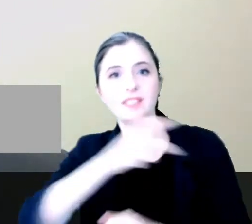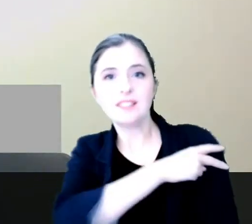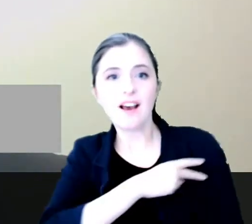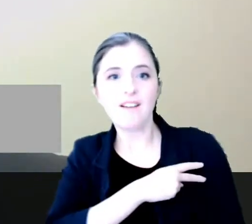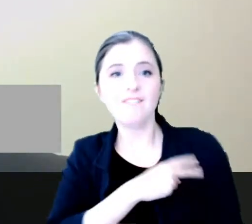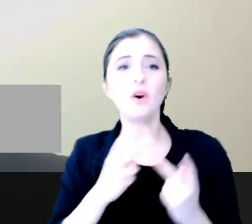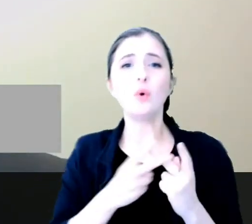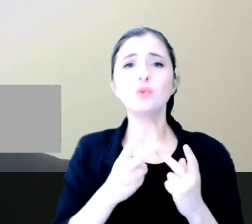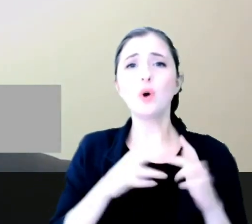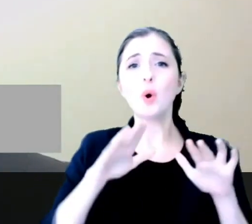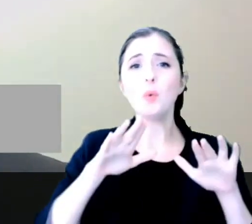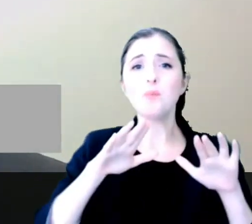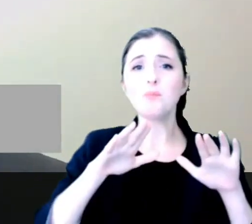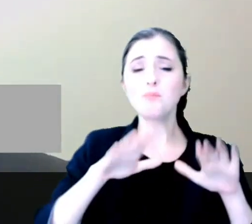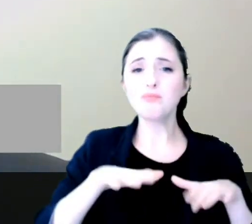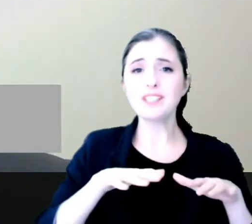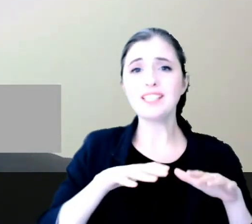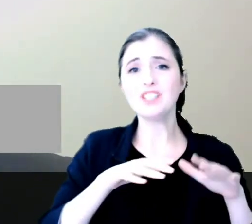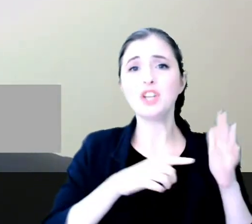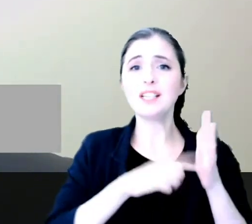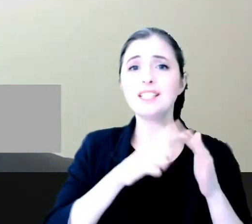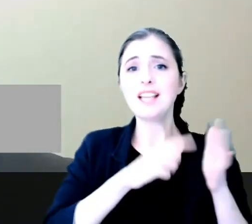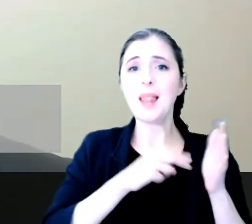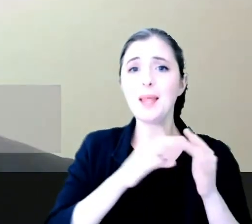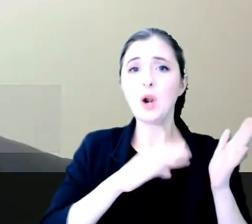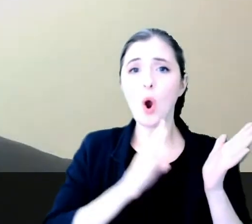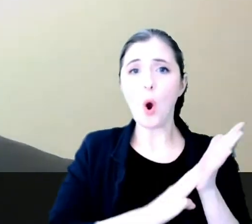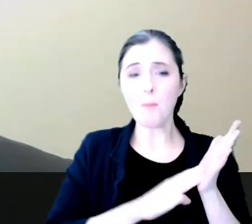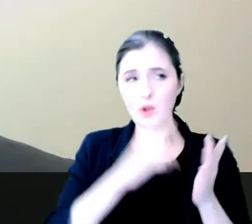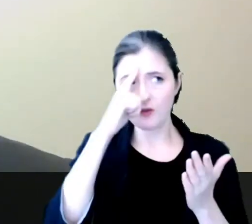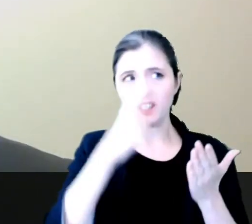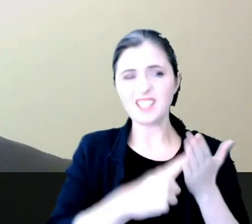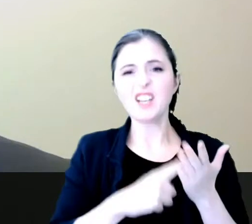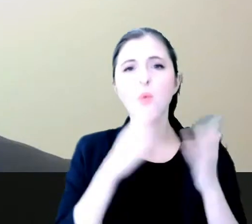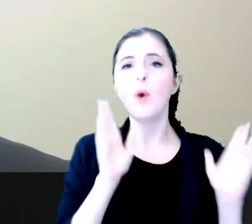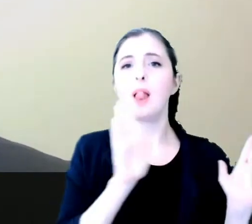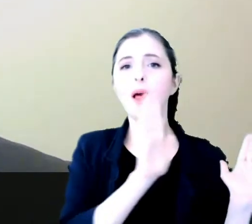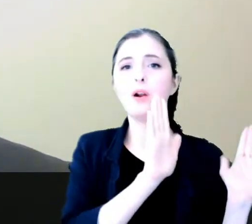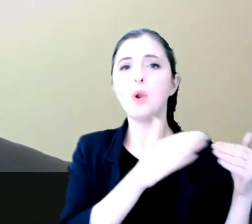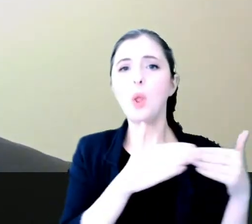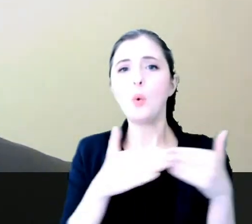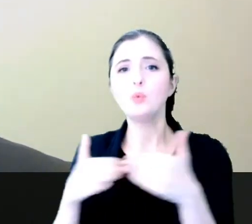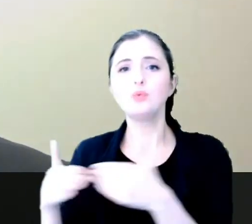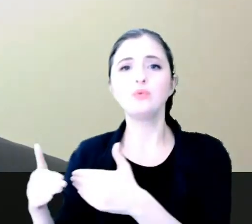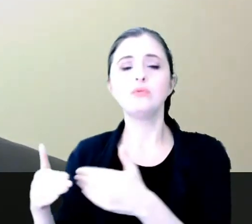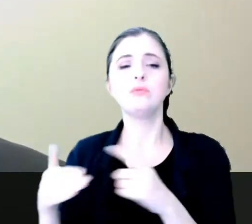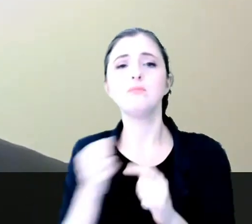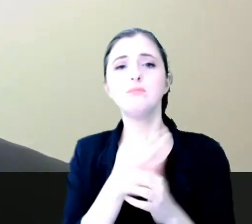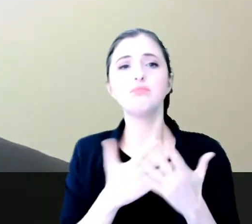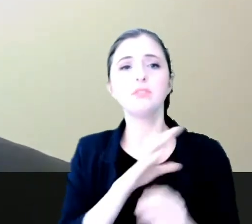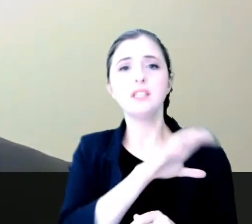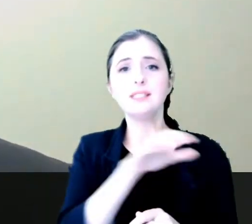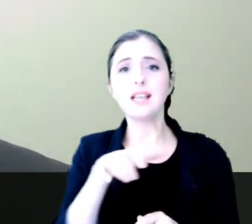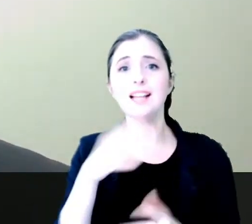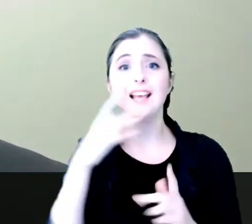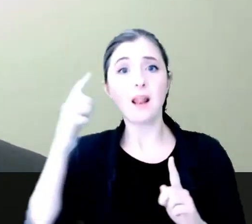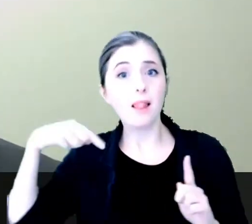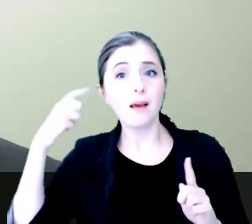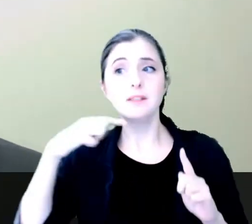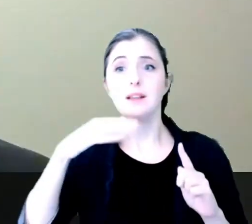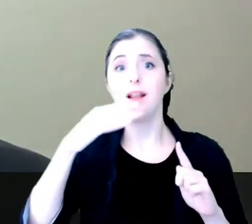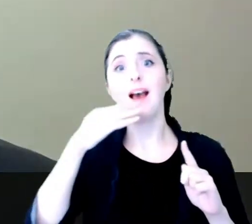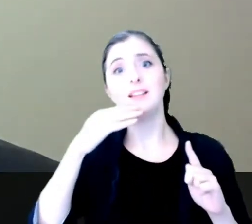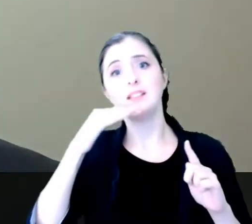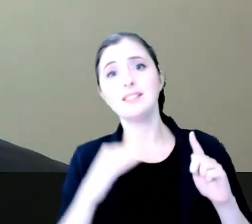of a better workplace program to close gas-based sites in London and the south of England and move jobs abroad. This will